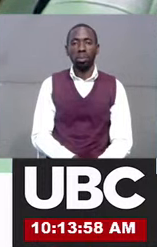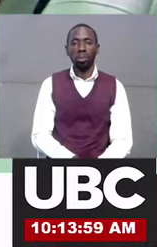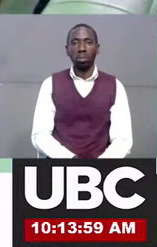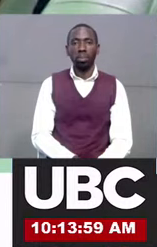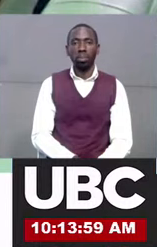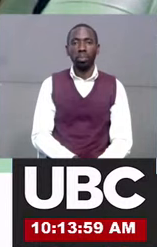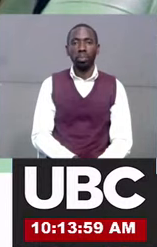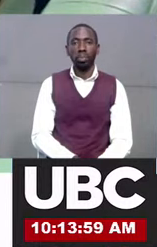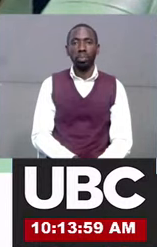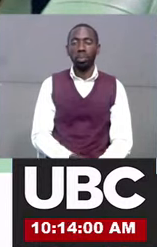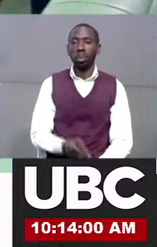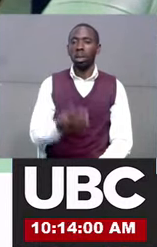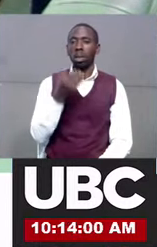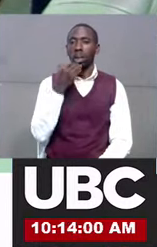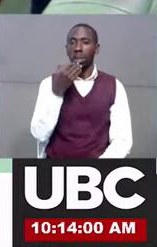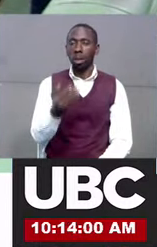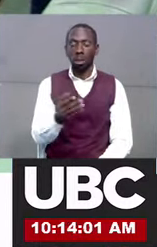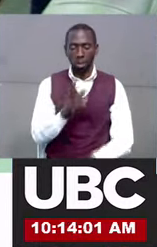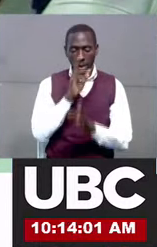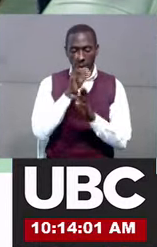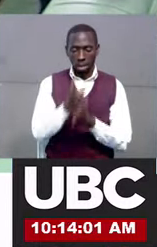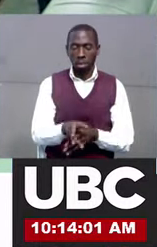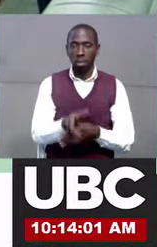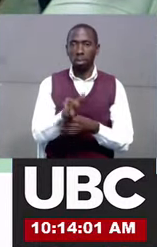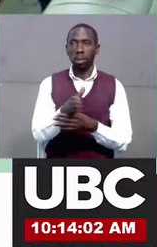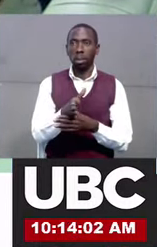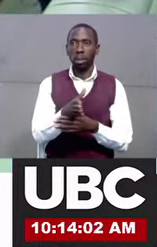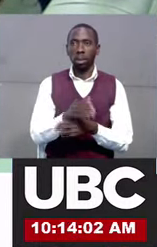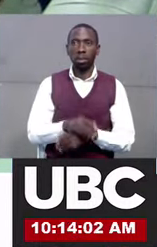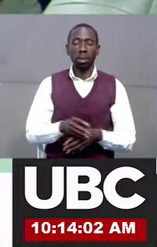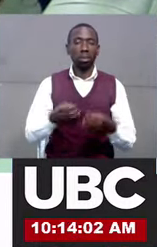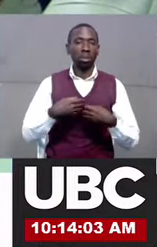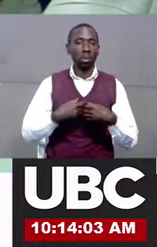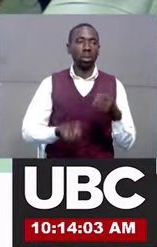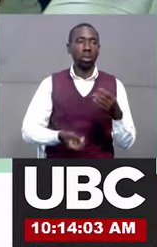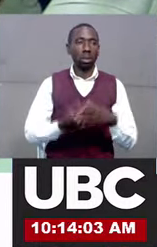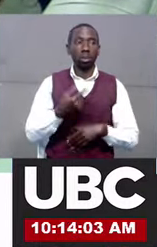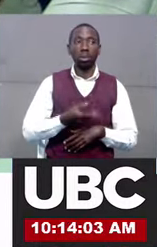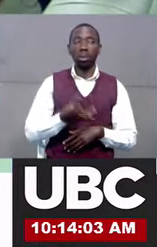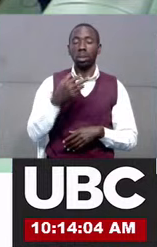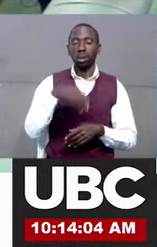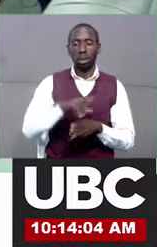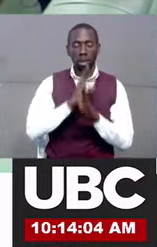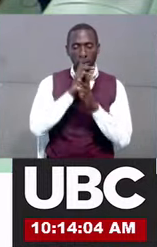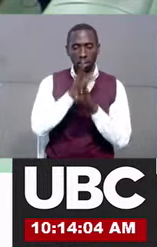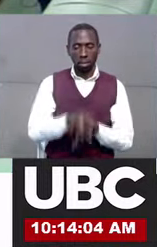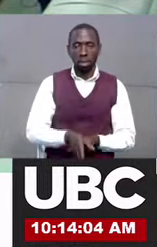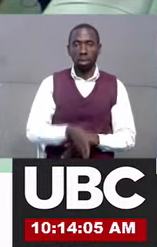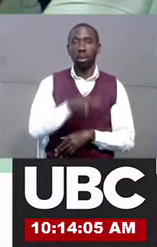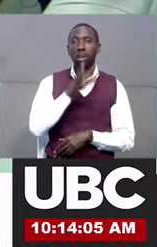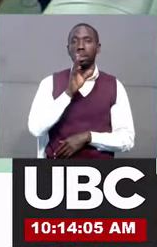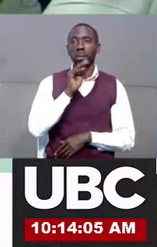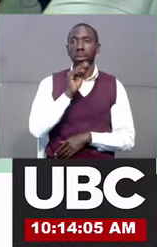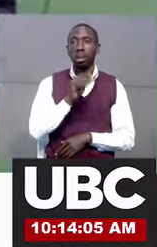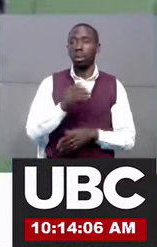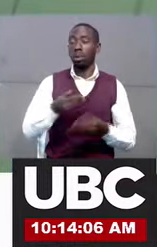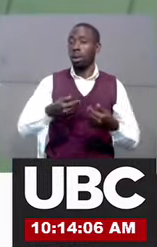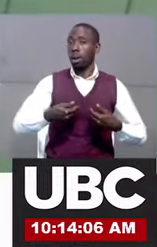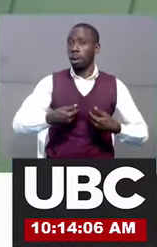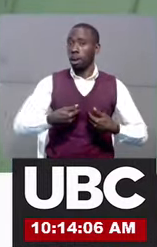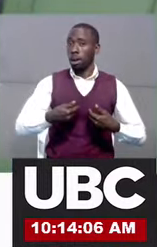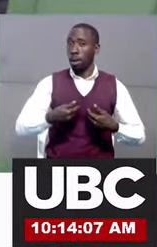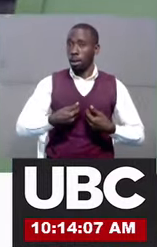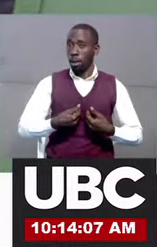Yeah, thank you, Honourable Minister, for giving me way. Honourable Minister and Right Honourable Speaker, there has been